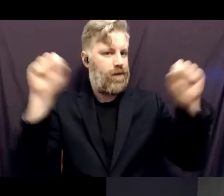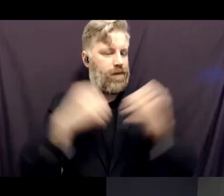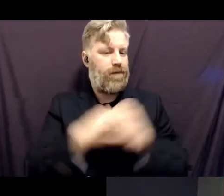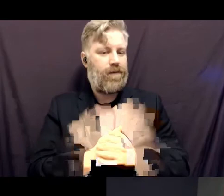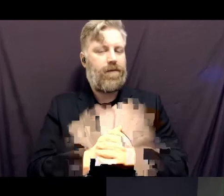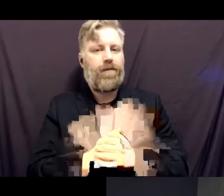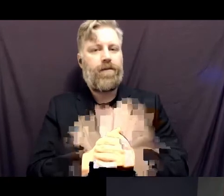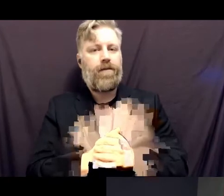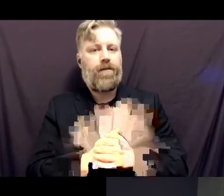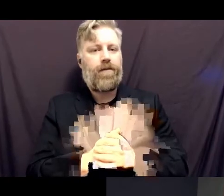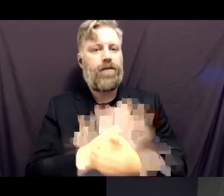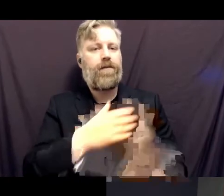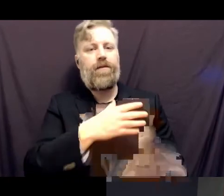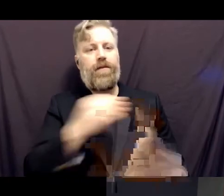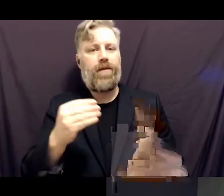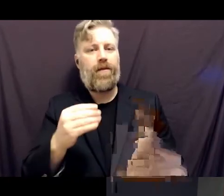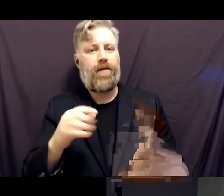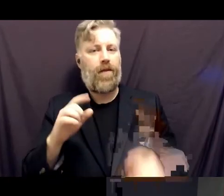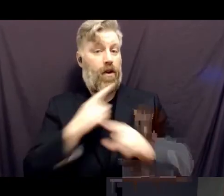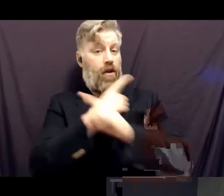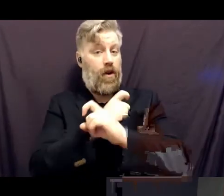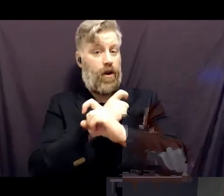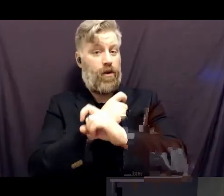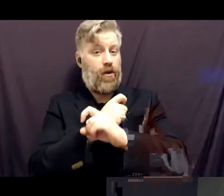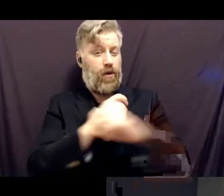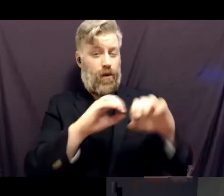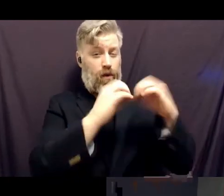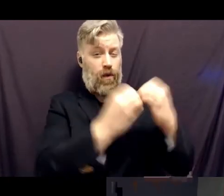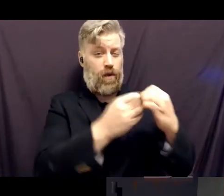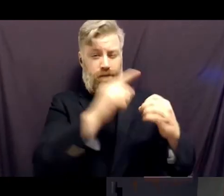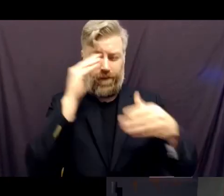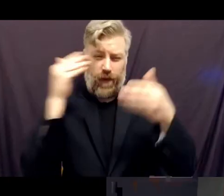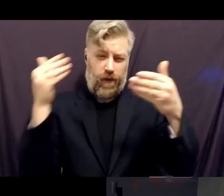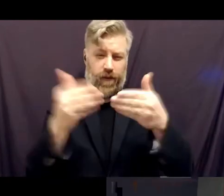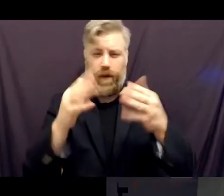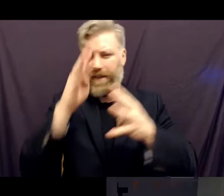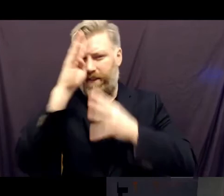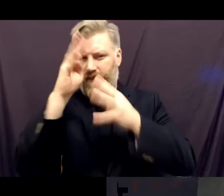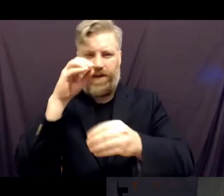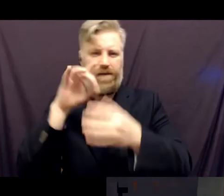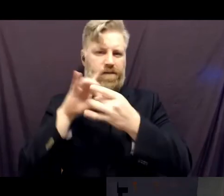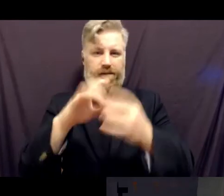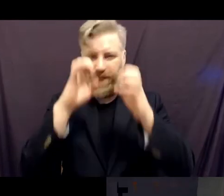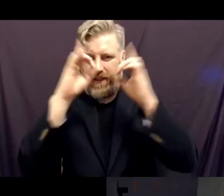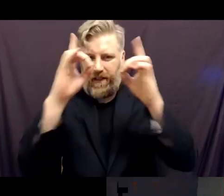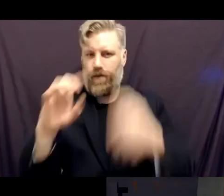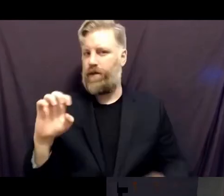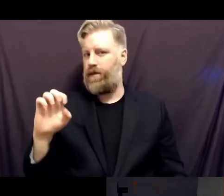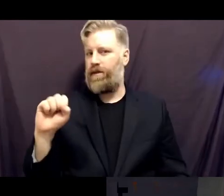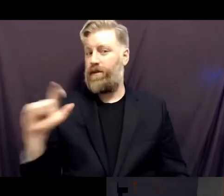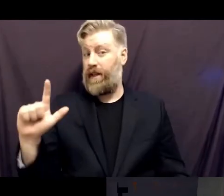and an Austrian foundation focusing on innovation in education that the Essel Foundation